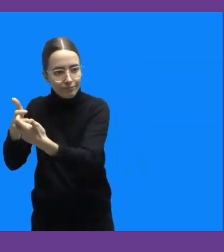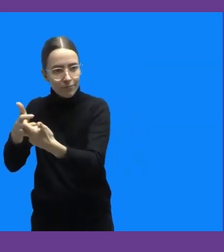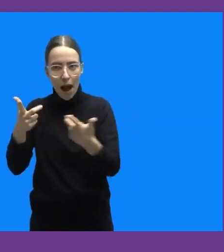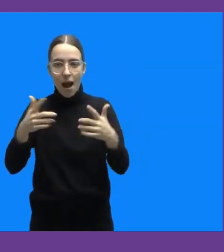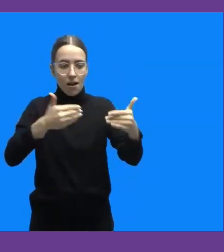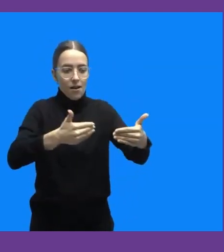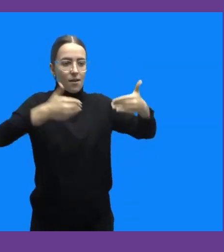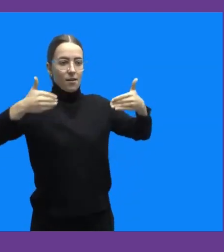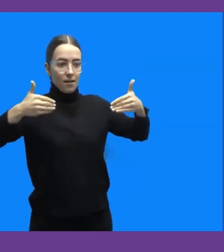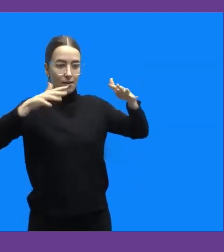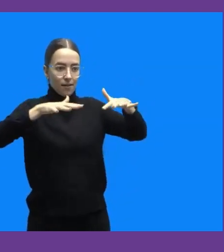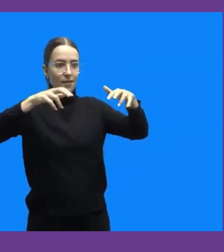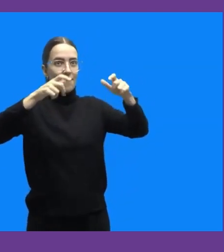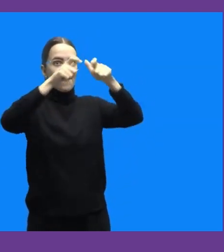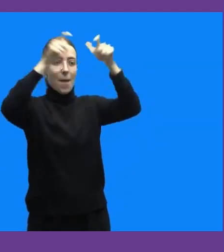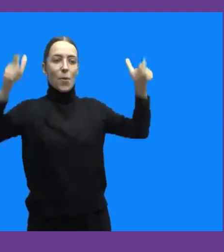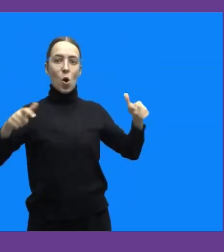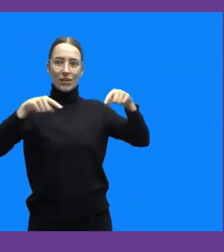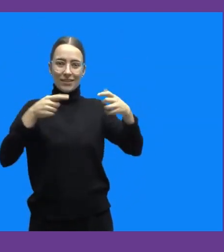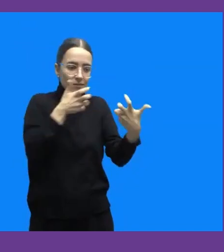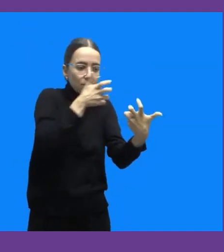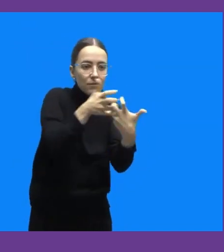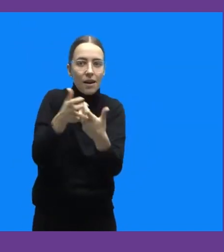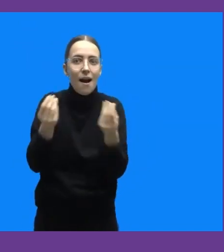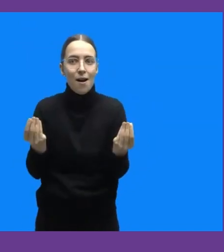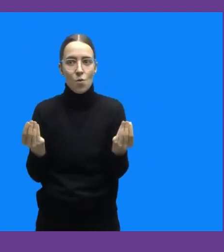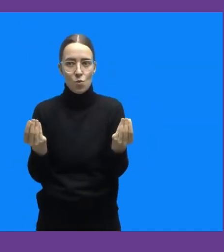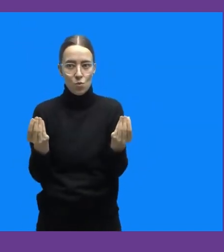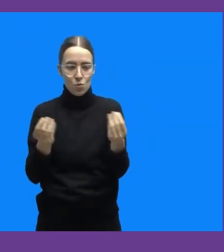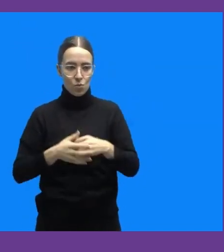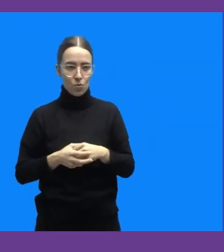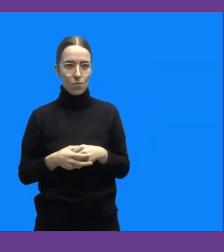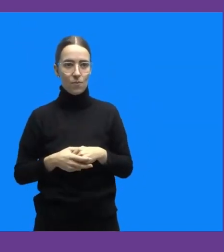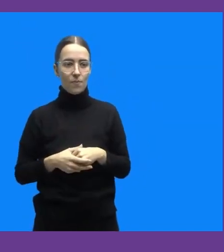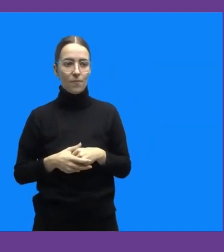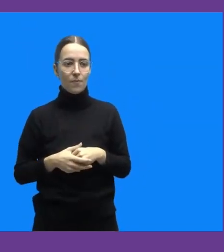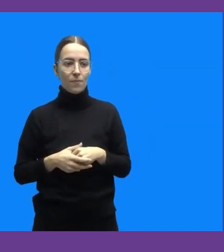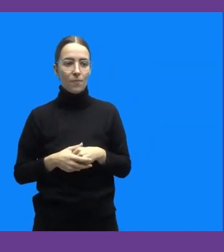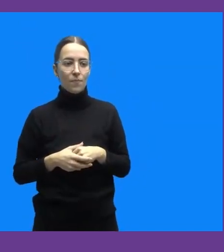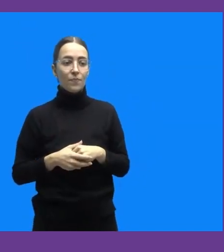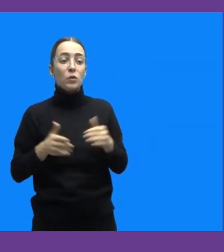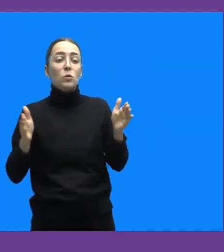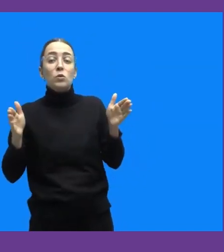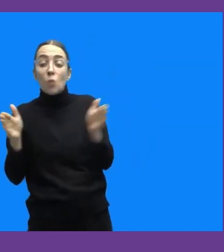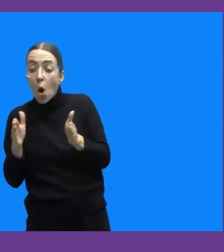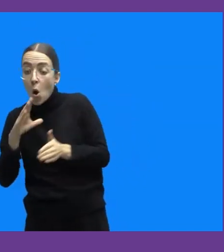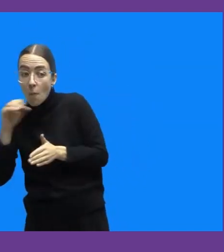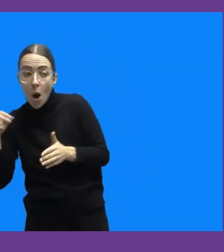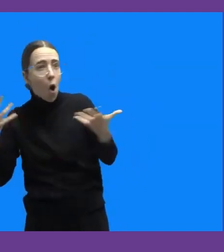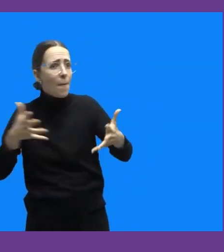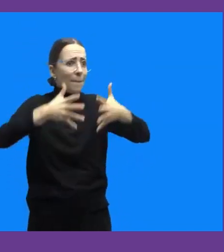some quite large companies. There's also smaller, smaller private companies that we work with as well. And each year now we roll